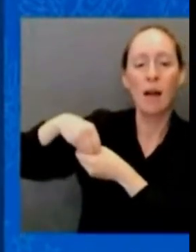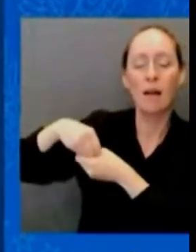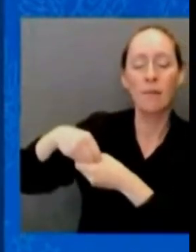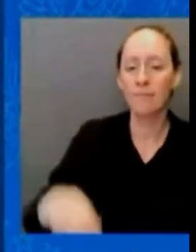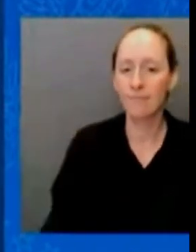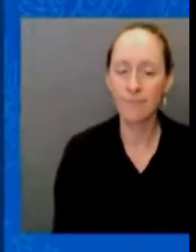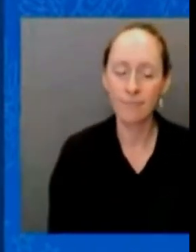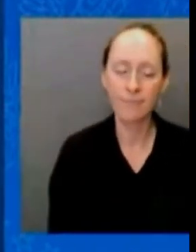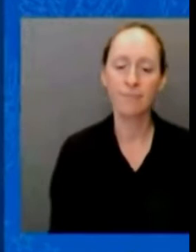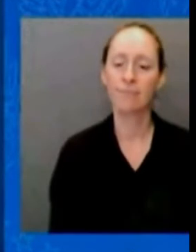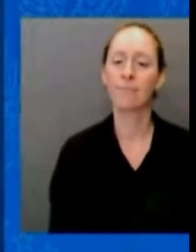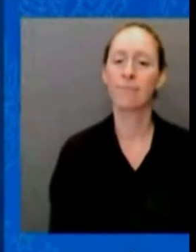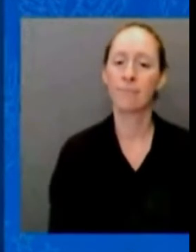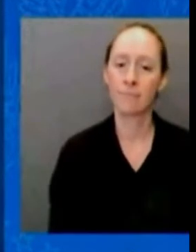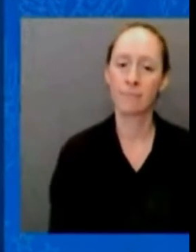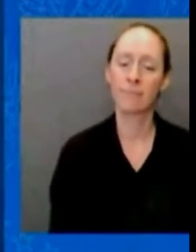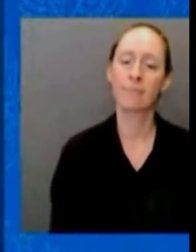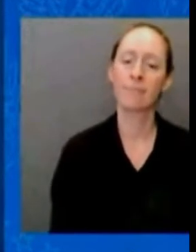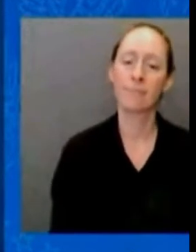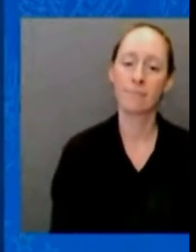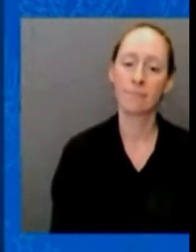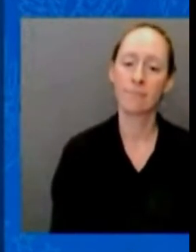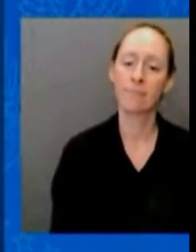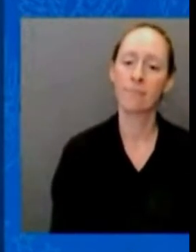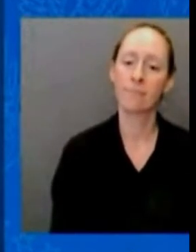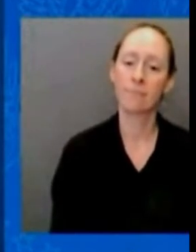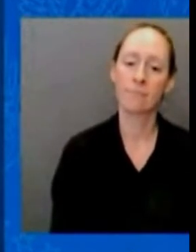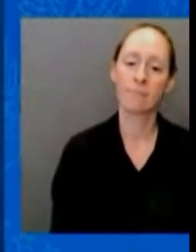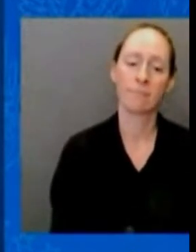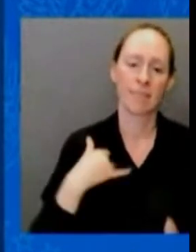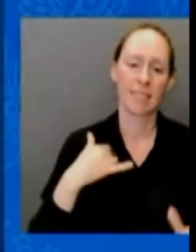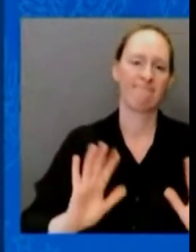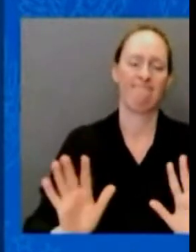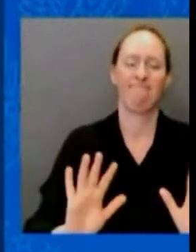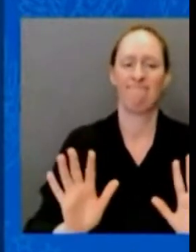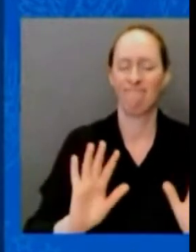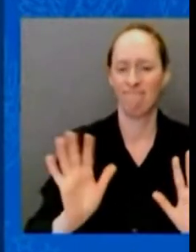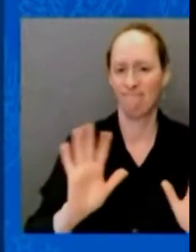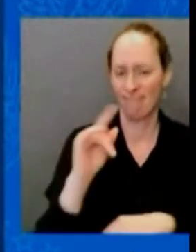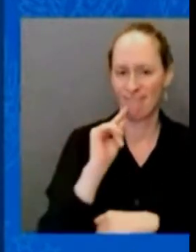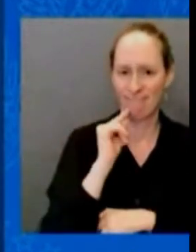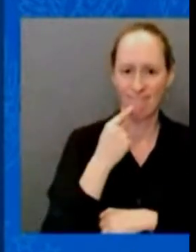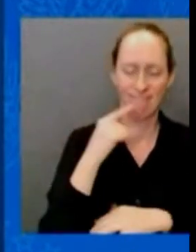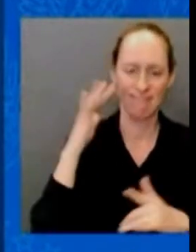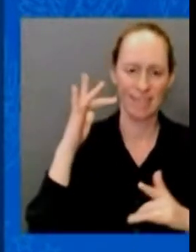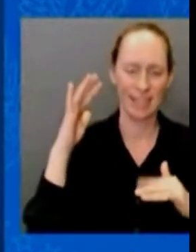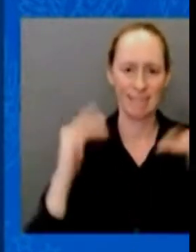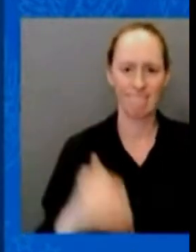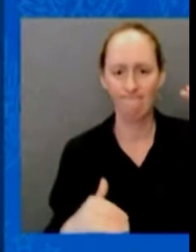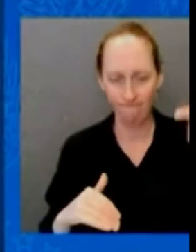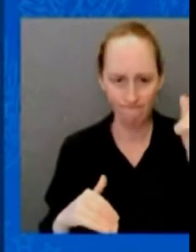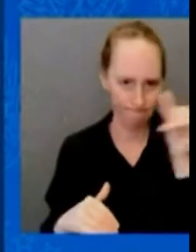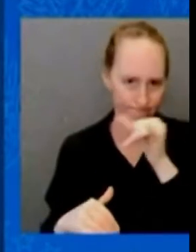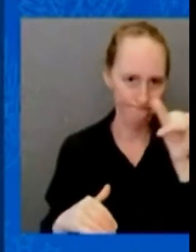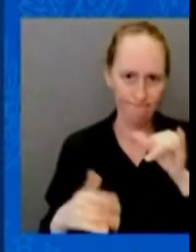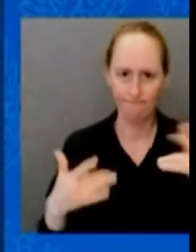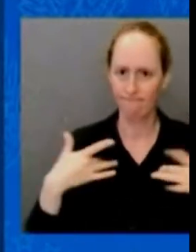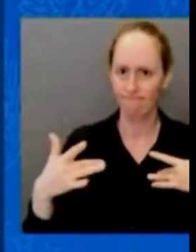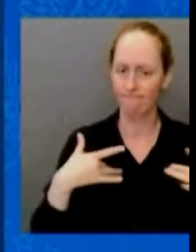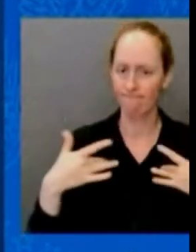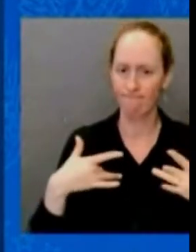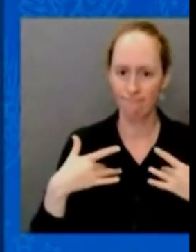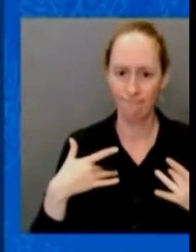the price of oil goes down, the price of gas goes down. And even though my Republican friends in Congress seem to be hoping for a recession, many of them, present company